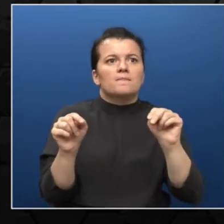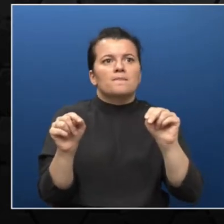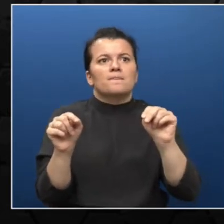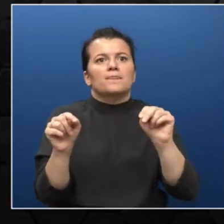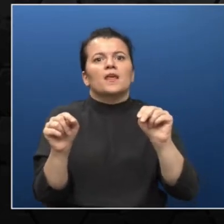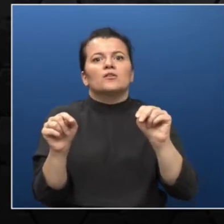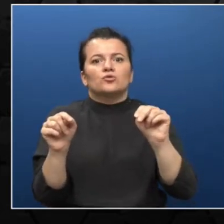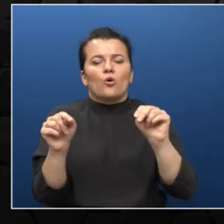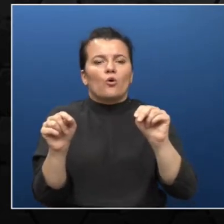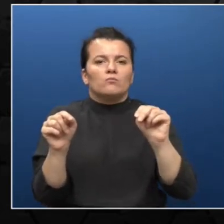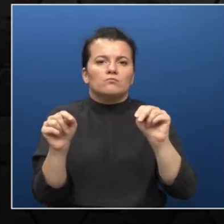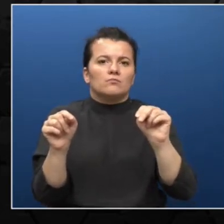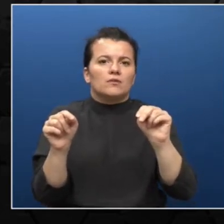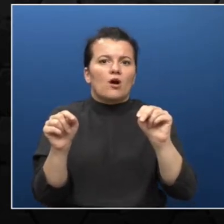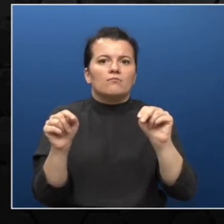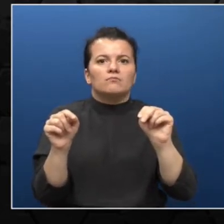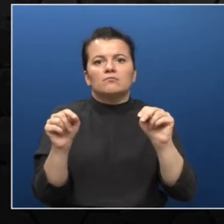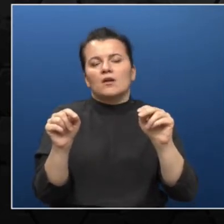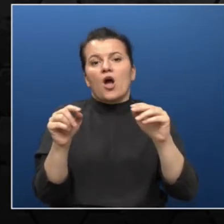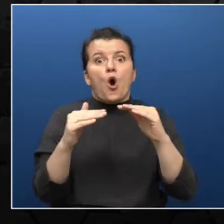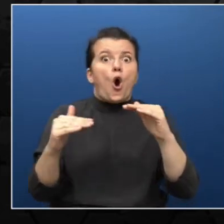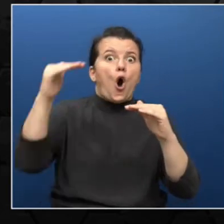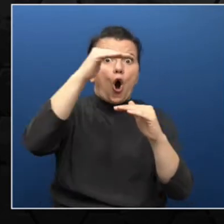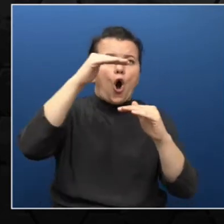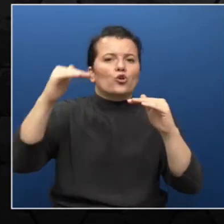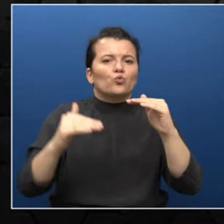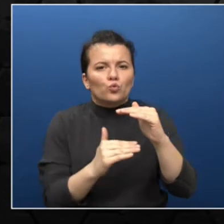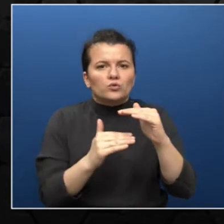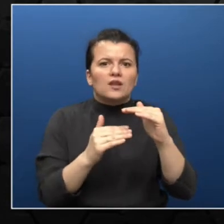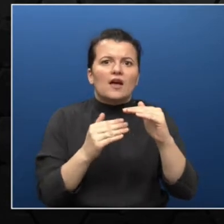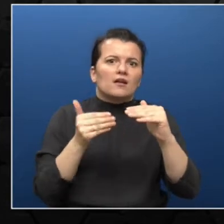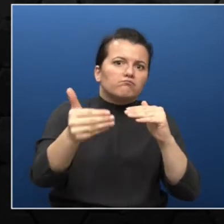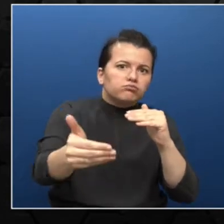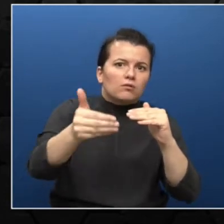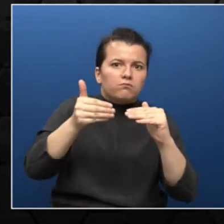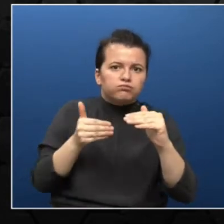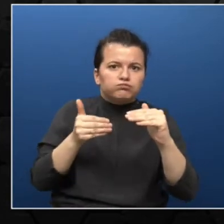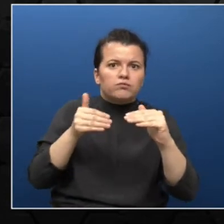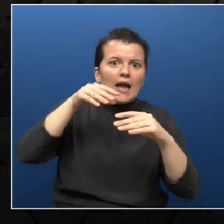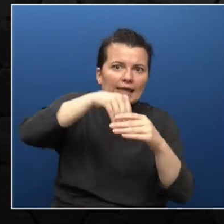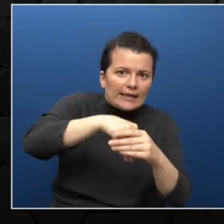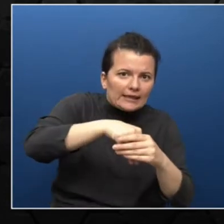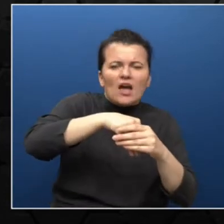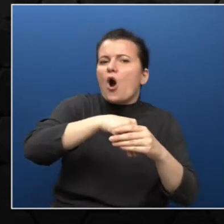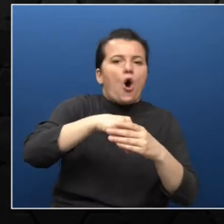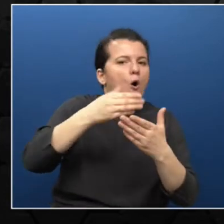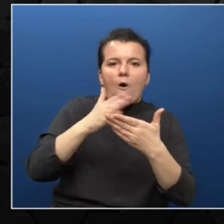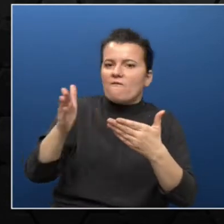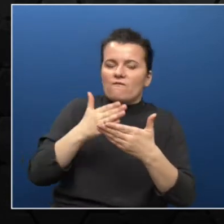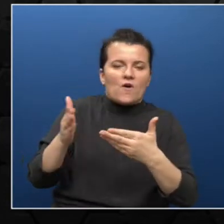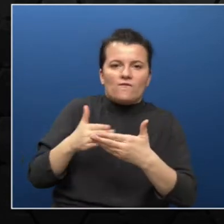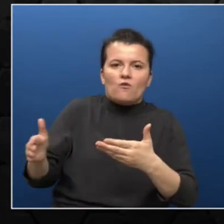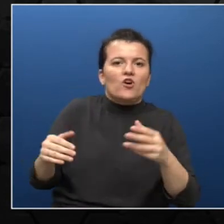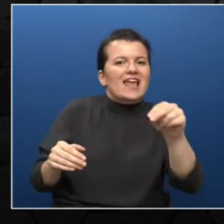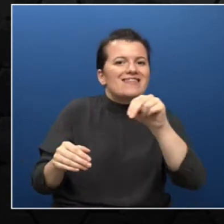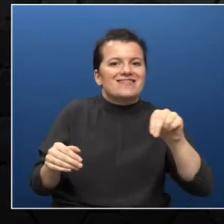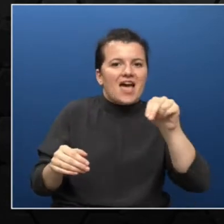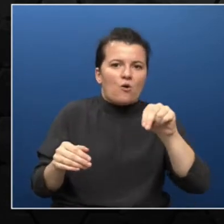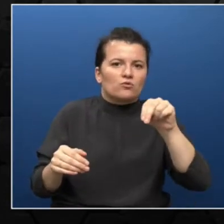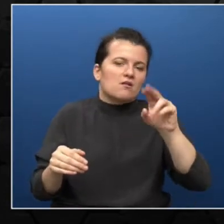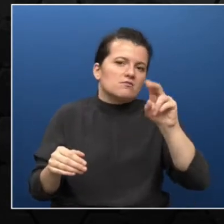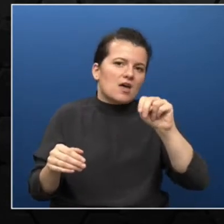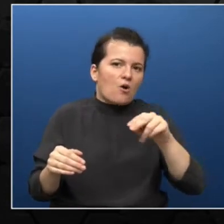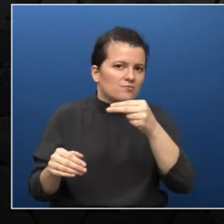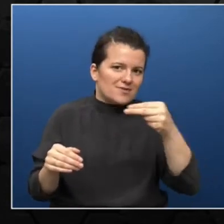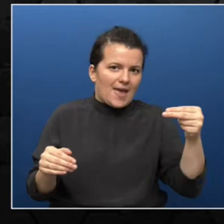and the unnecessary words that we don't need. We don't get any kind of benefit from having in the sentence that